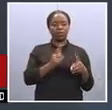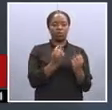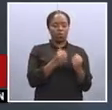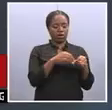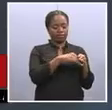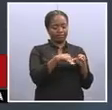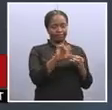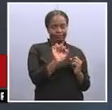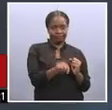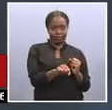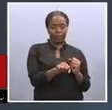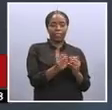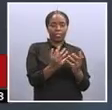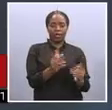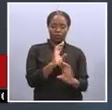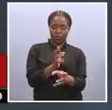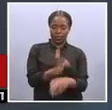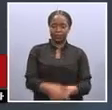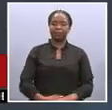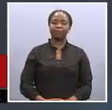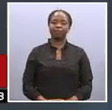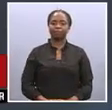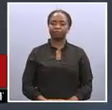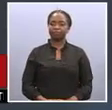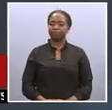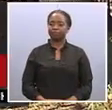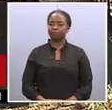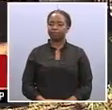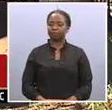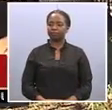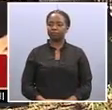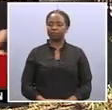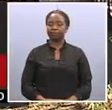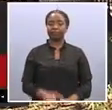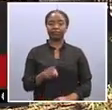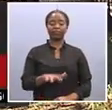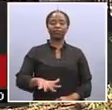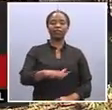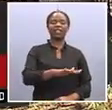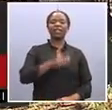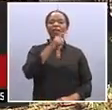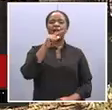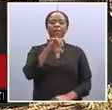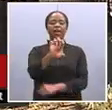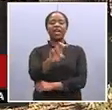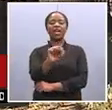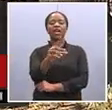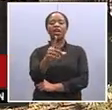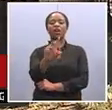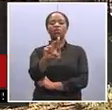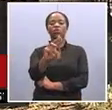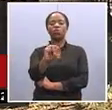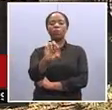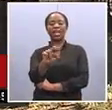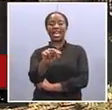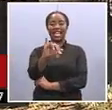with the Speaker. Samkele Maseko was at the court. eNdumeni local municipality mayor Siboniso Mbatha was